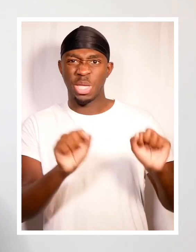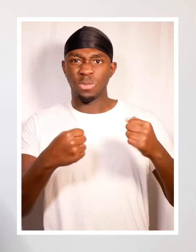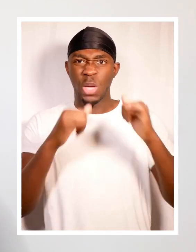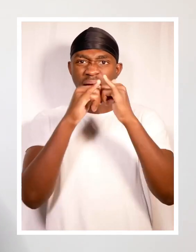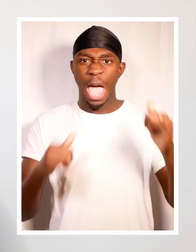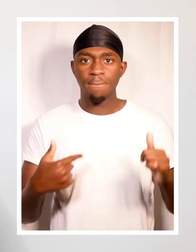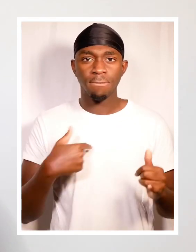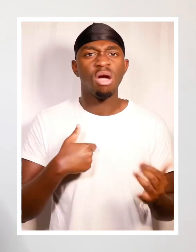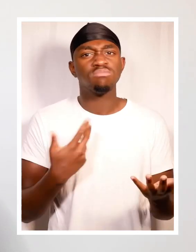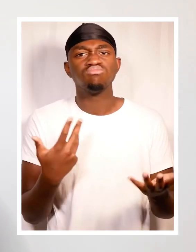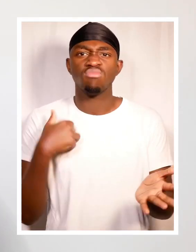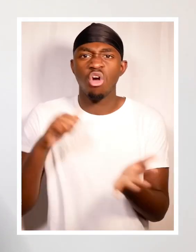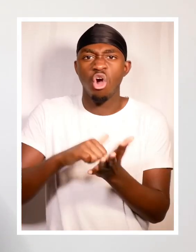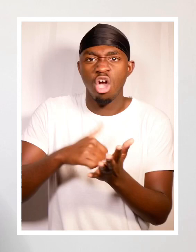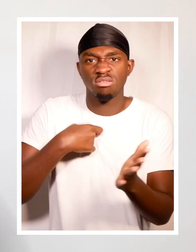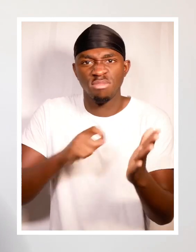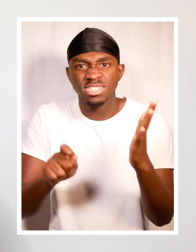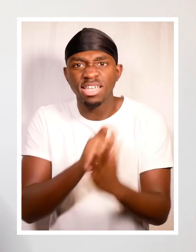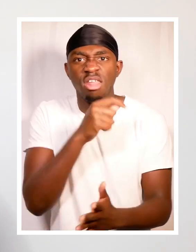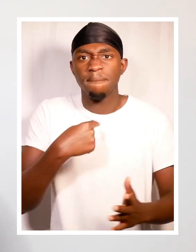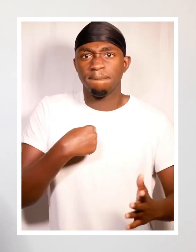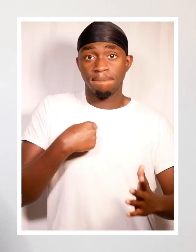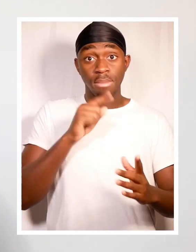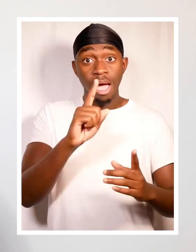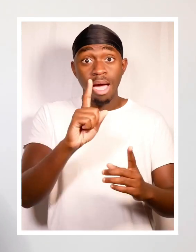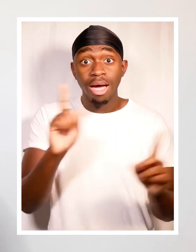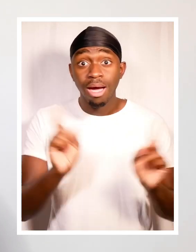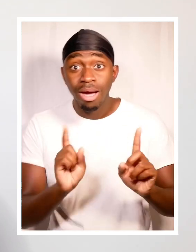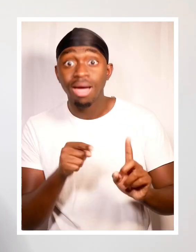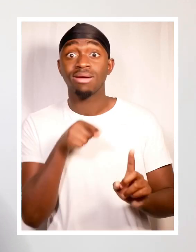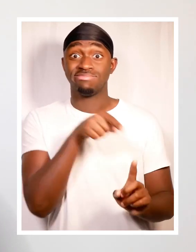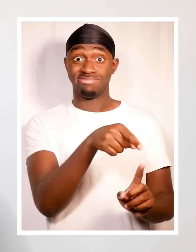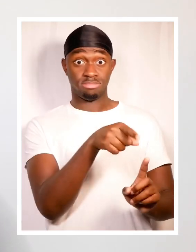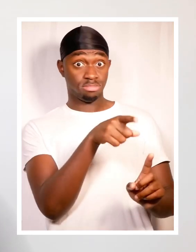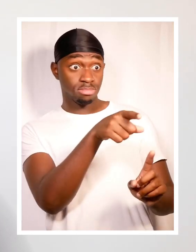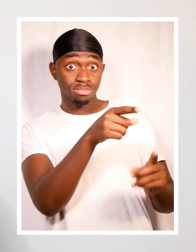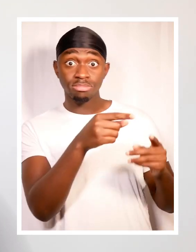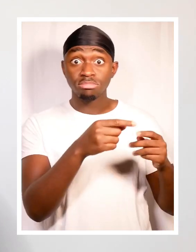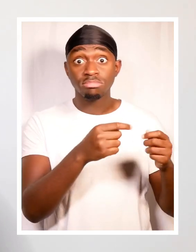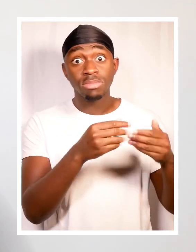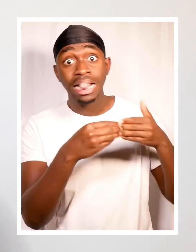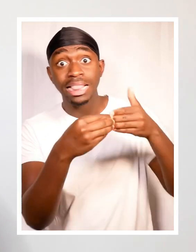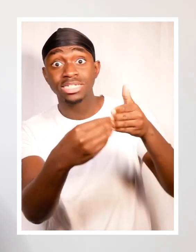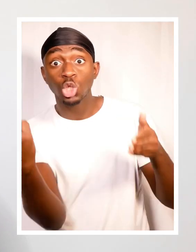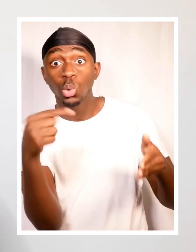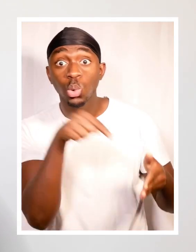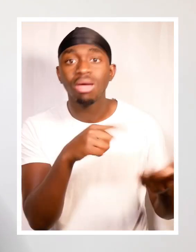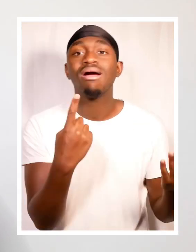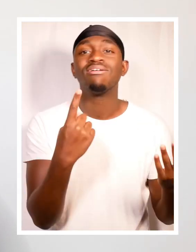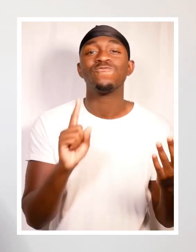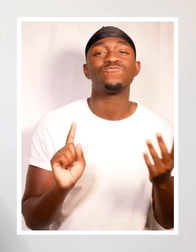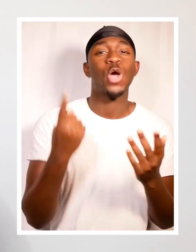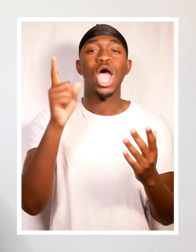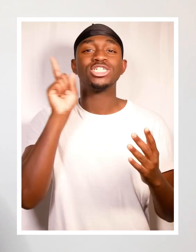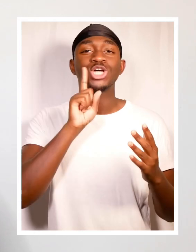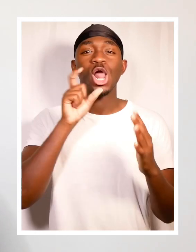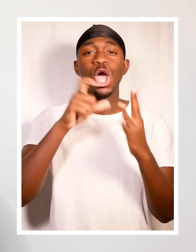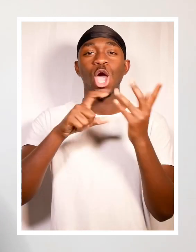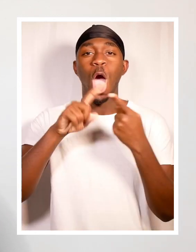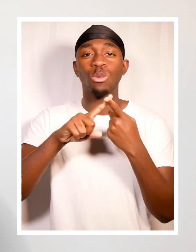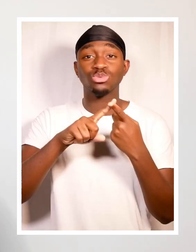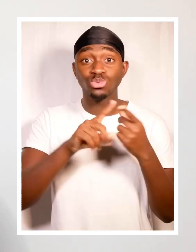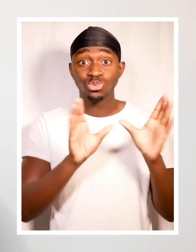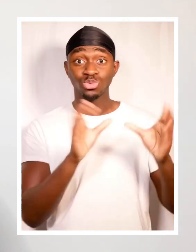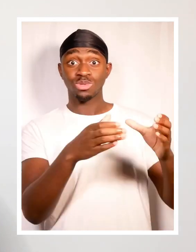was being delivered by code first girls who teamed up with bt to deliver a four month intensive